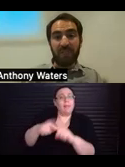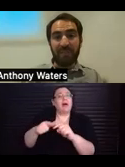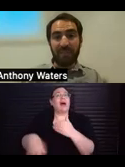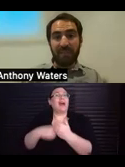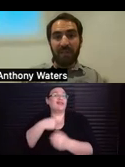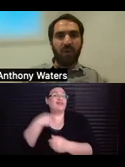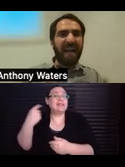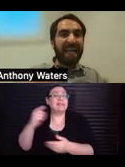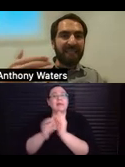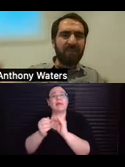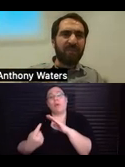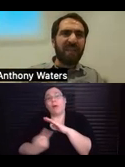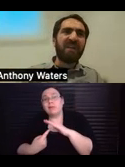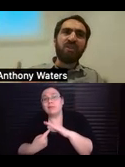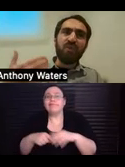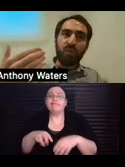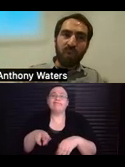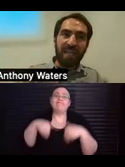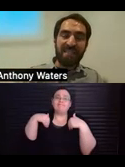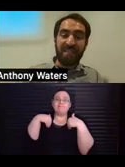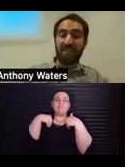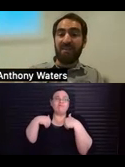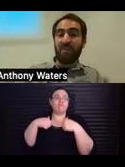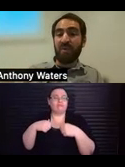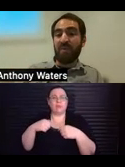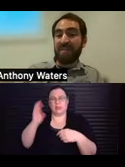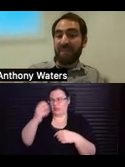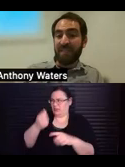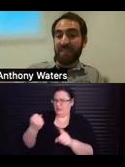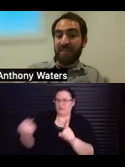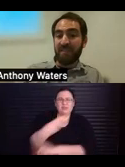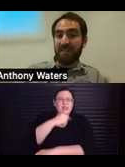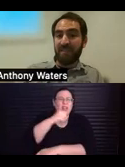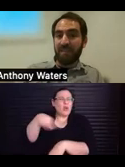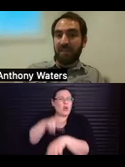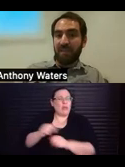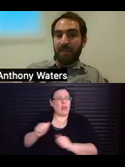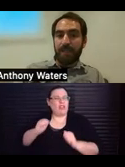withdrawn, or acting with unusual hostility or aggressiveness,